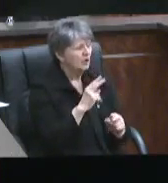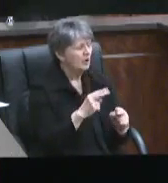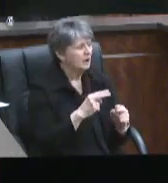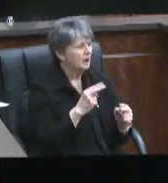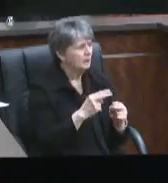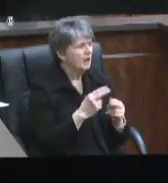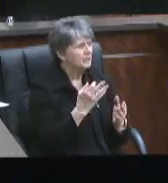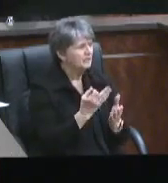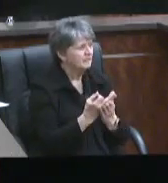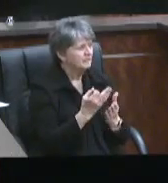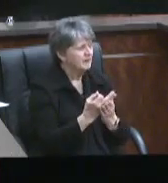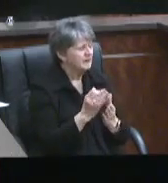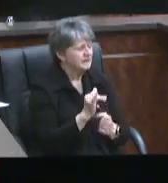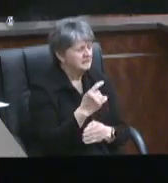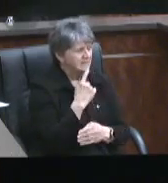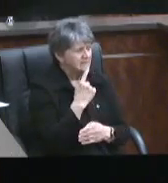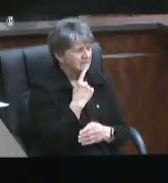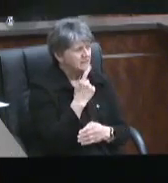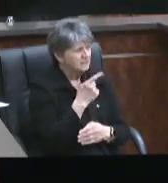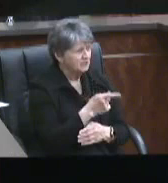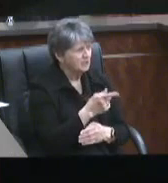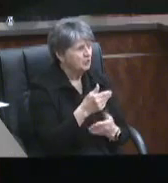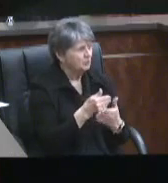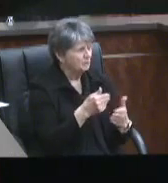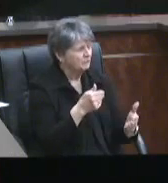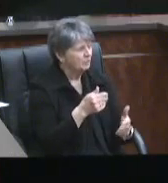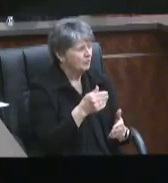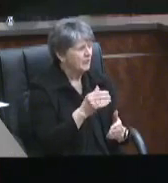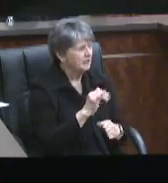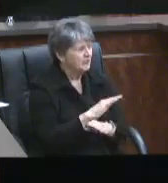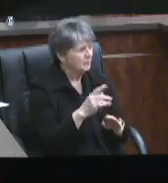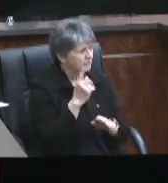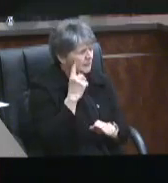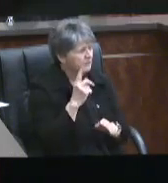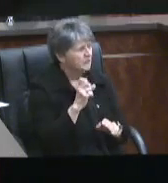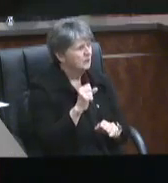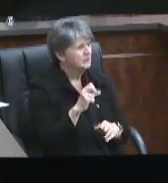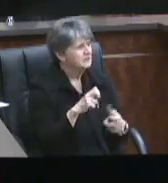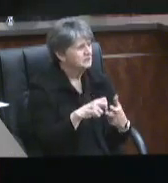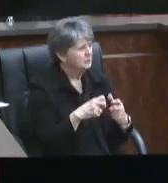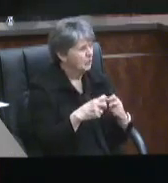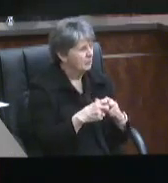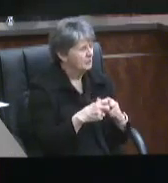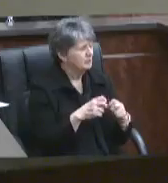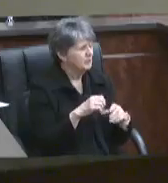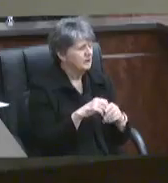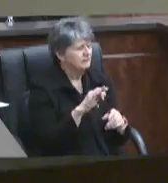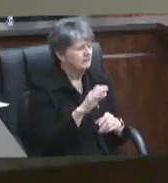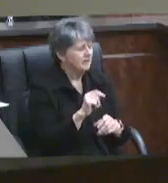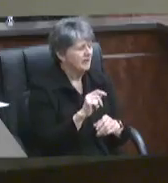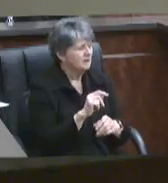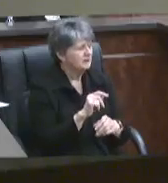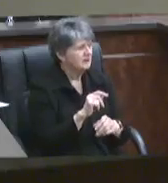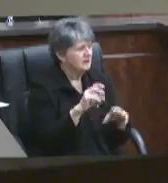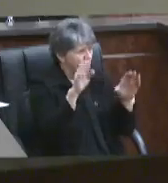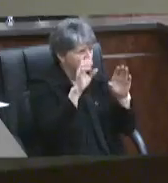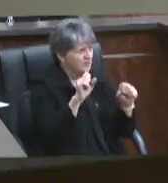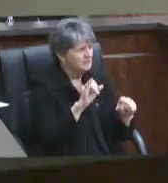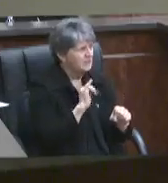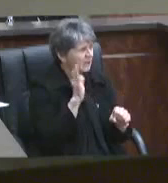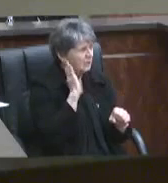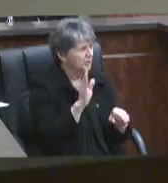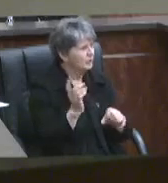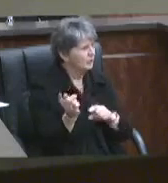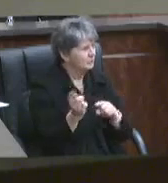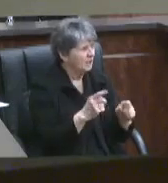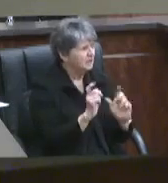the funding. As I said to you before, I don't think there's a problem. In fact, the council president and I will come down and we'll present you a